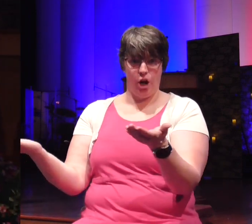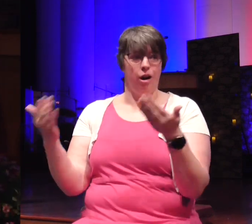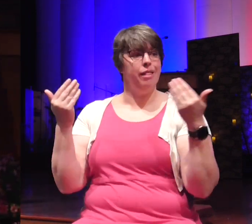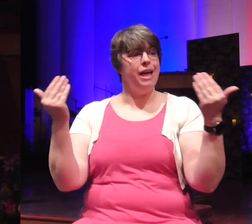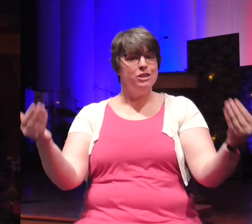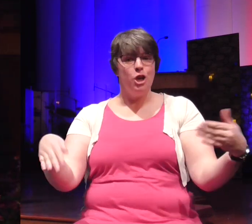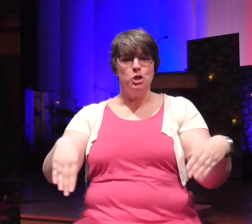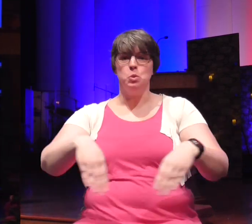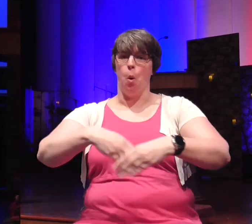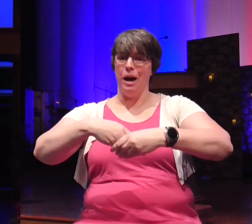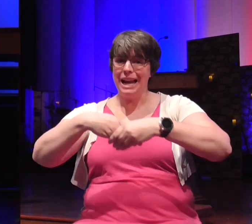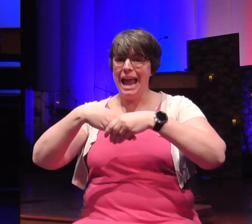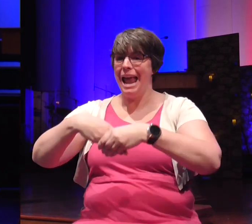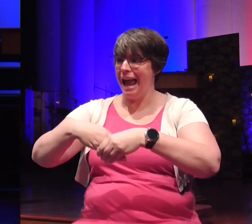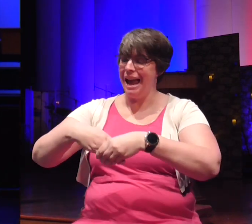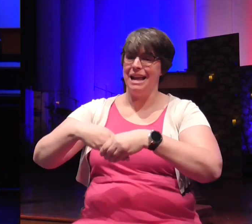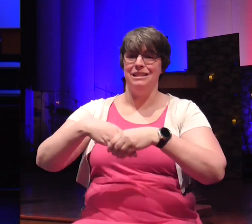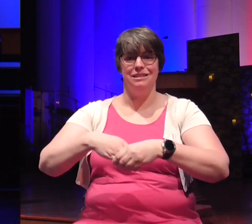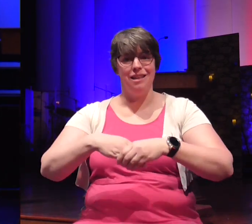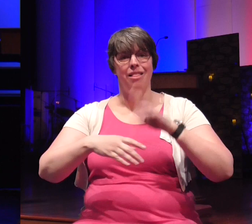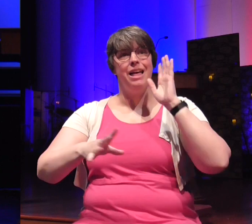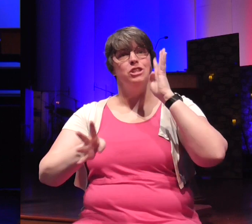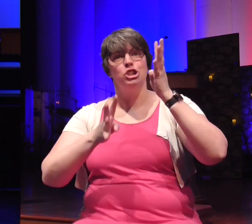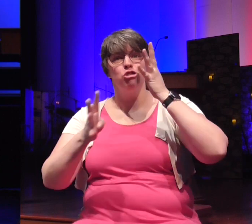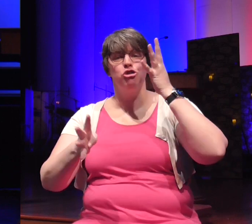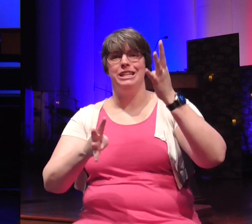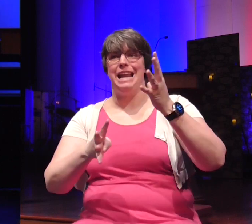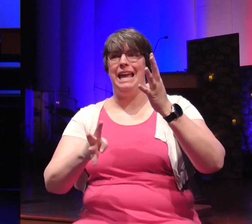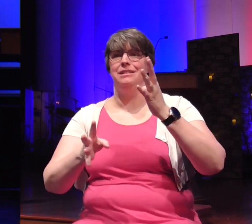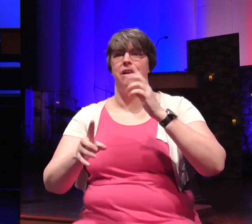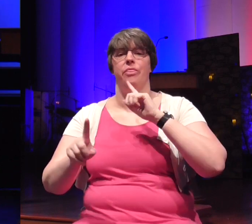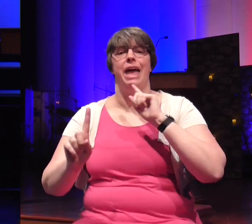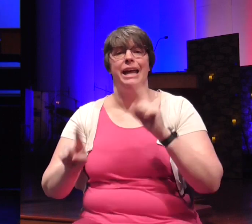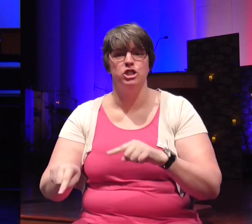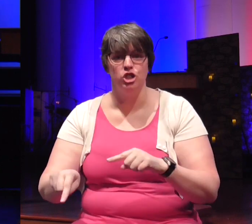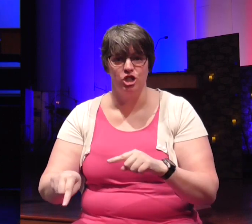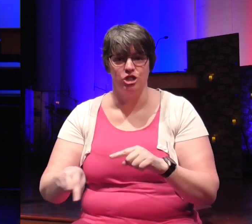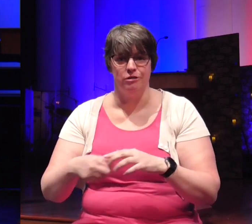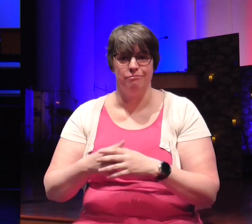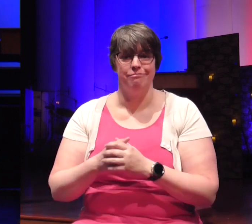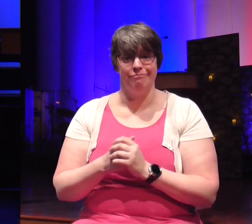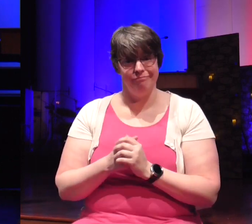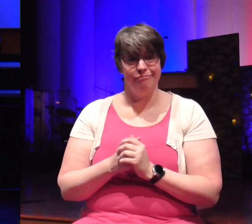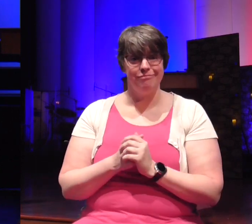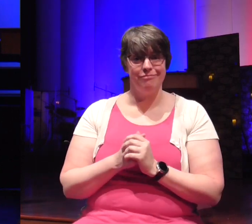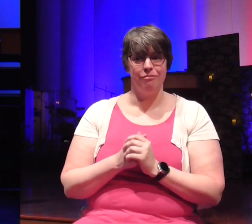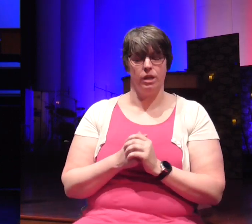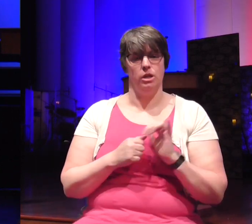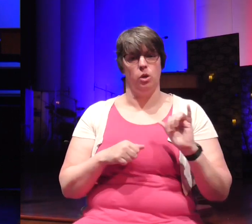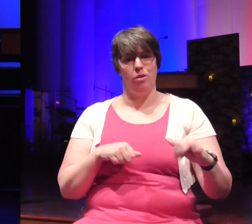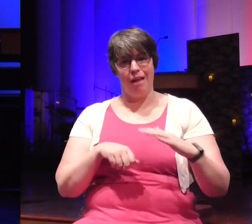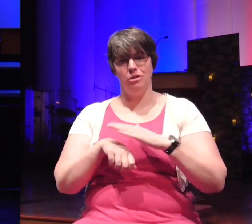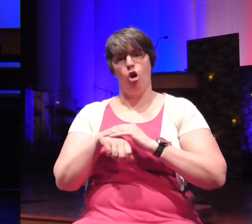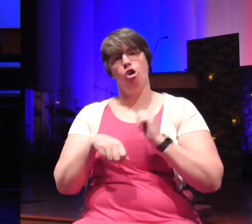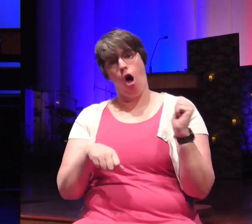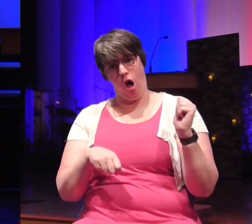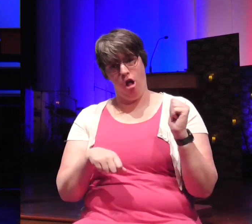hands and let's create an answer. And let's resolve this. It's the call to shine our healing